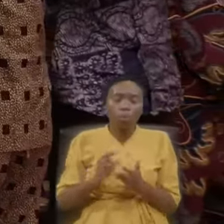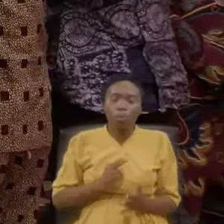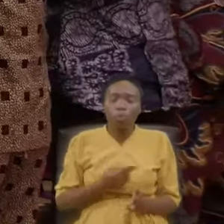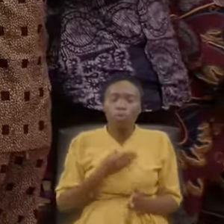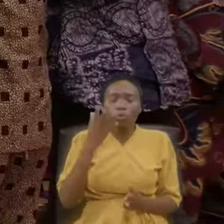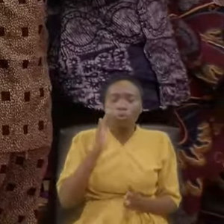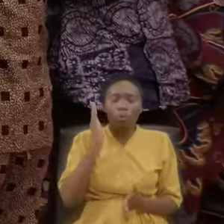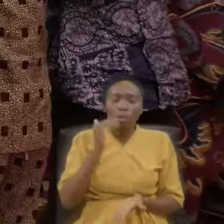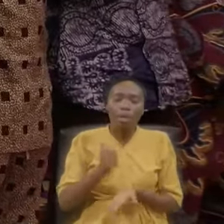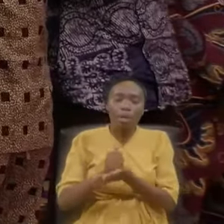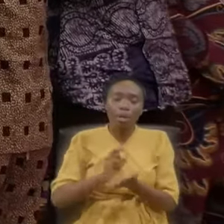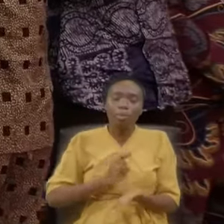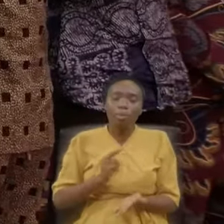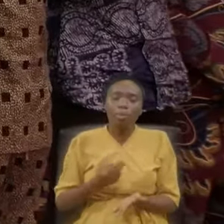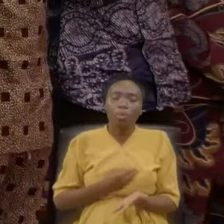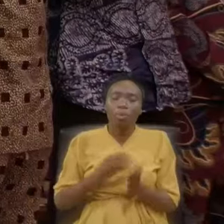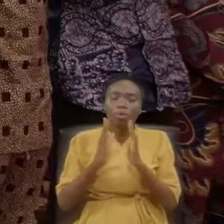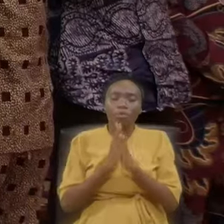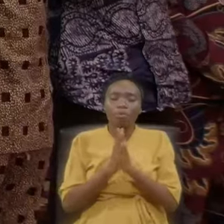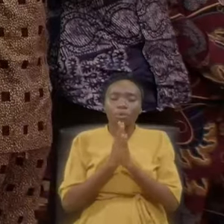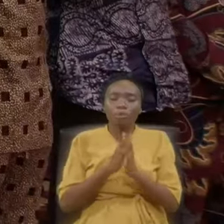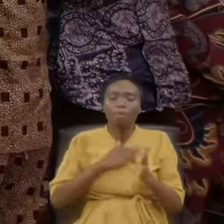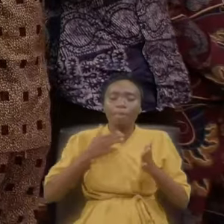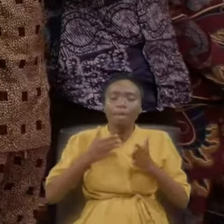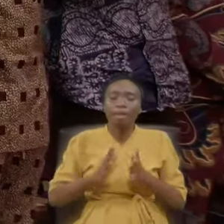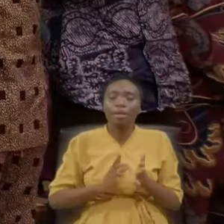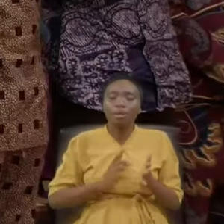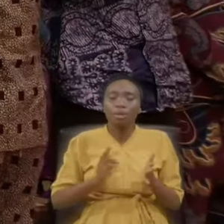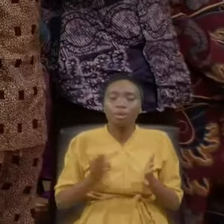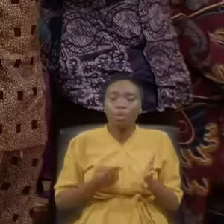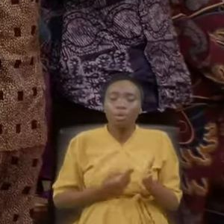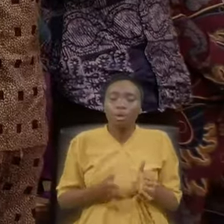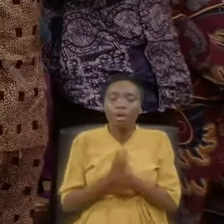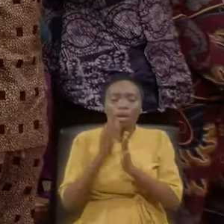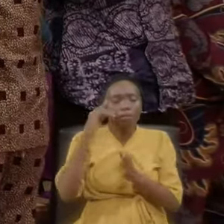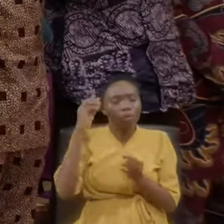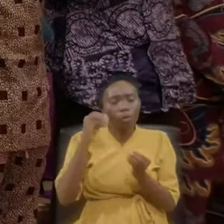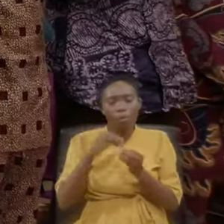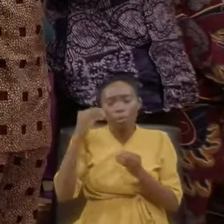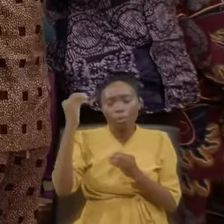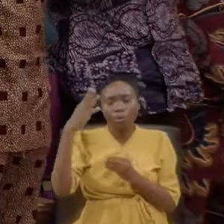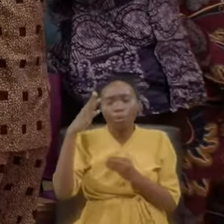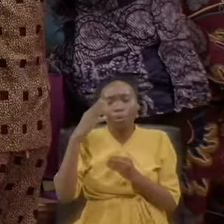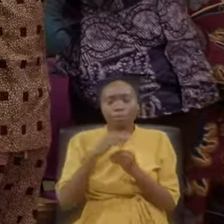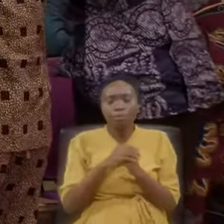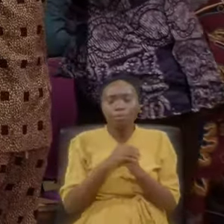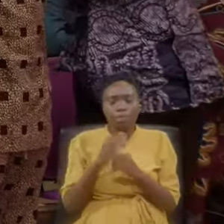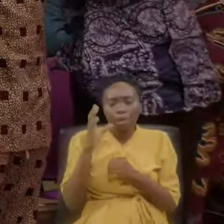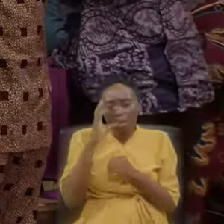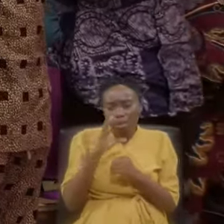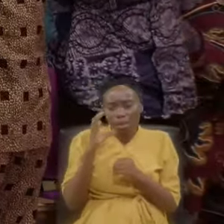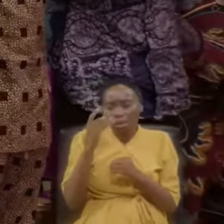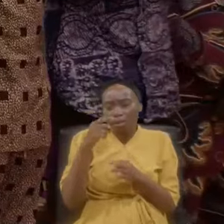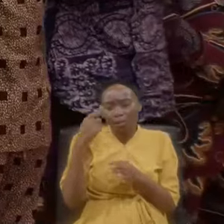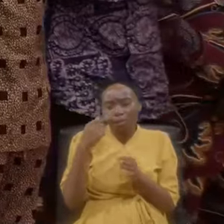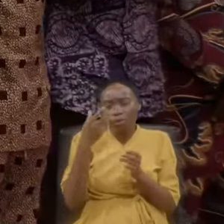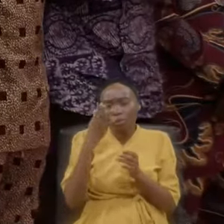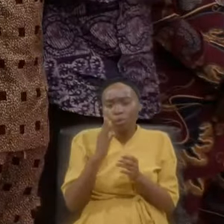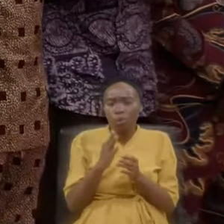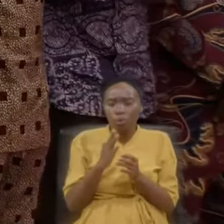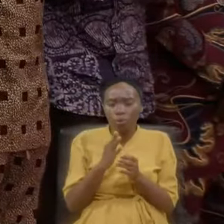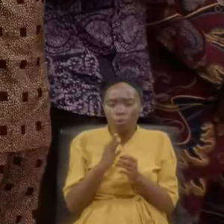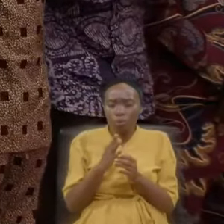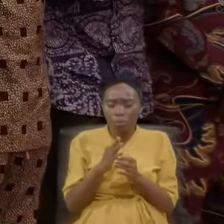will help us. Pray and let us ask for more grace. Seek the face of God. Of course, we might